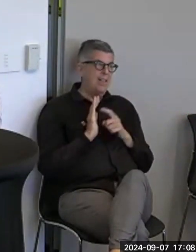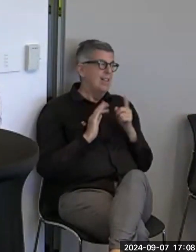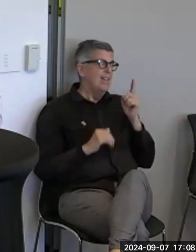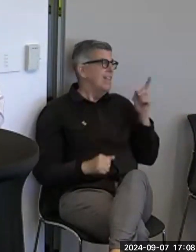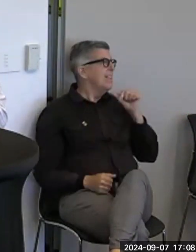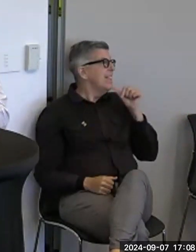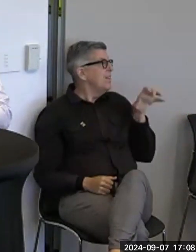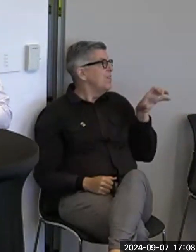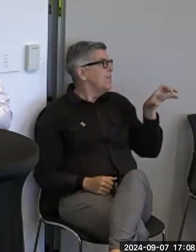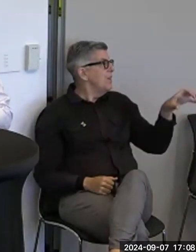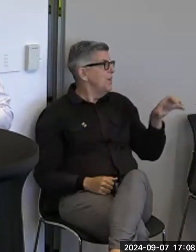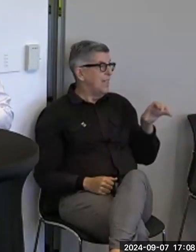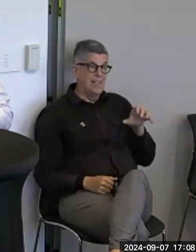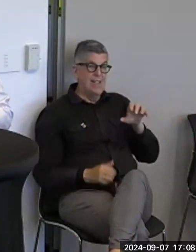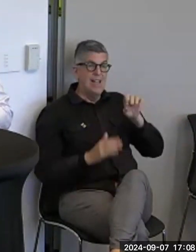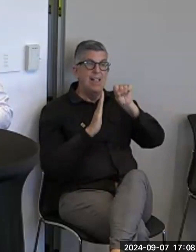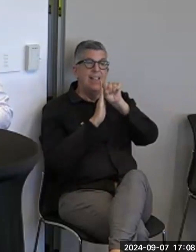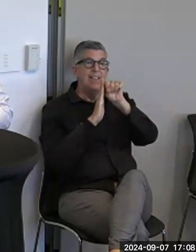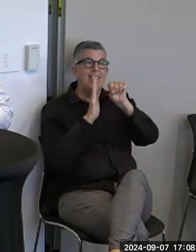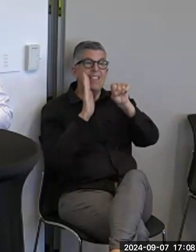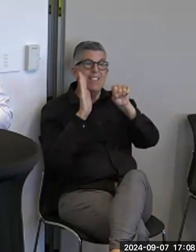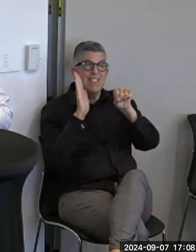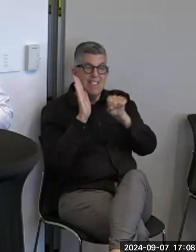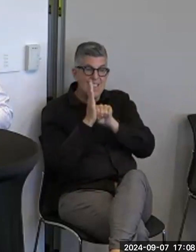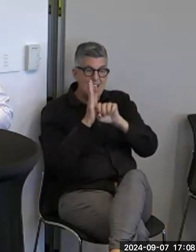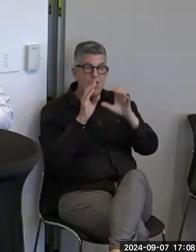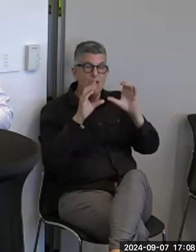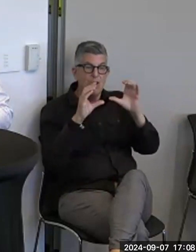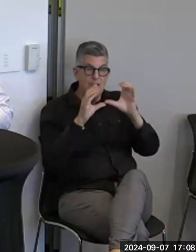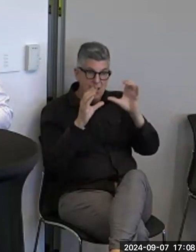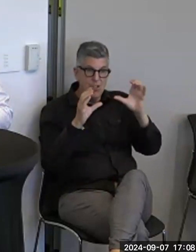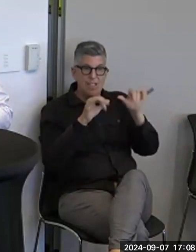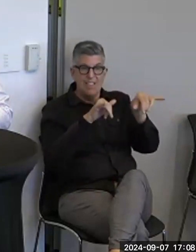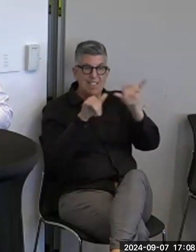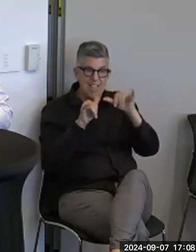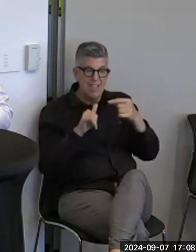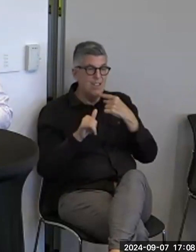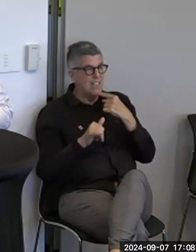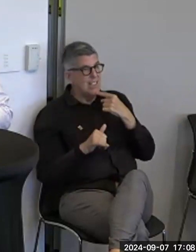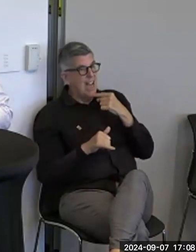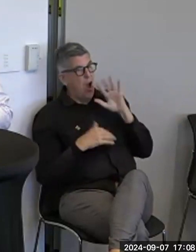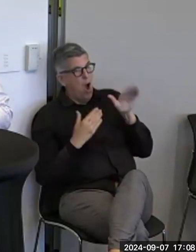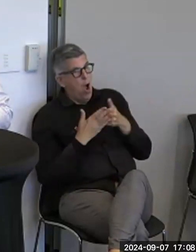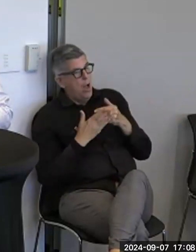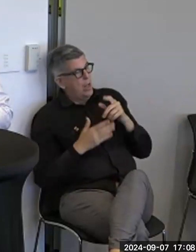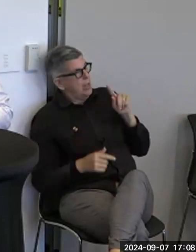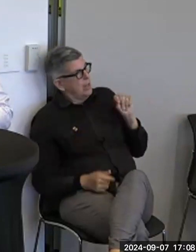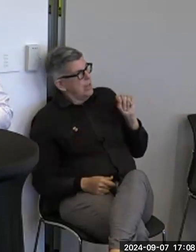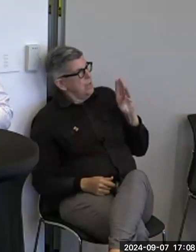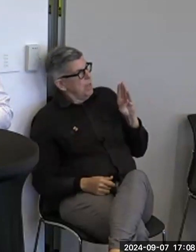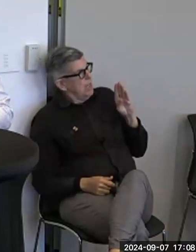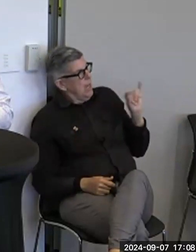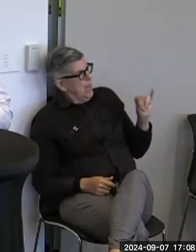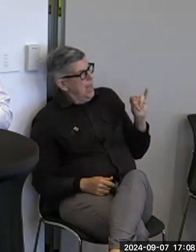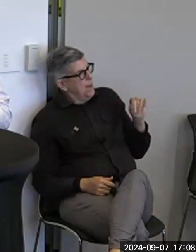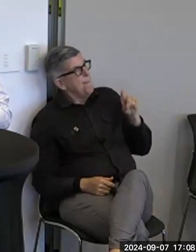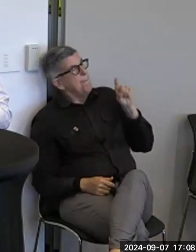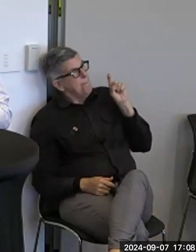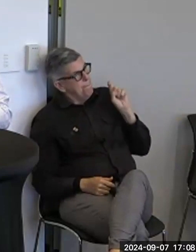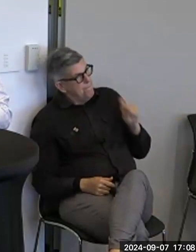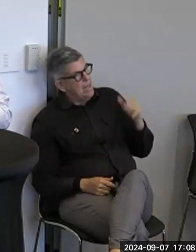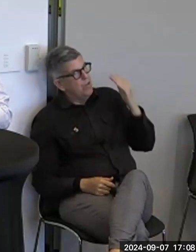It's in our state credentialing standards that all TVIs have to know how to produce